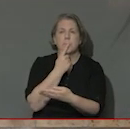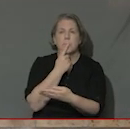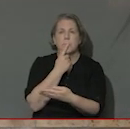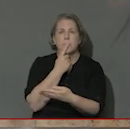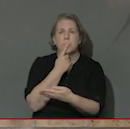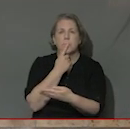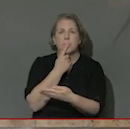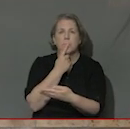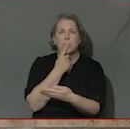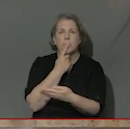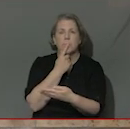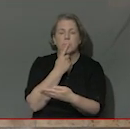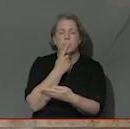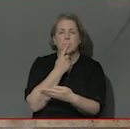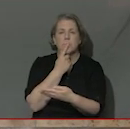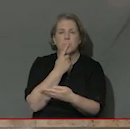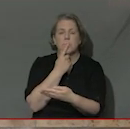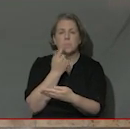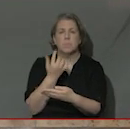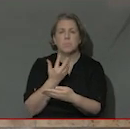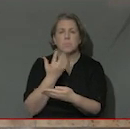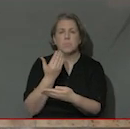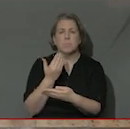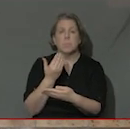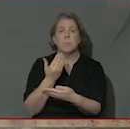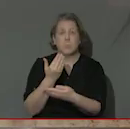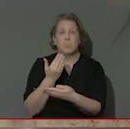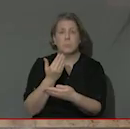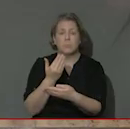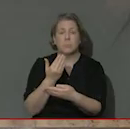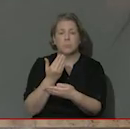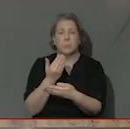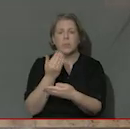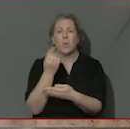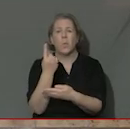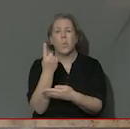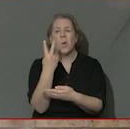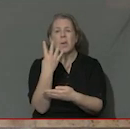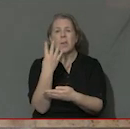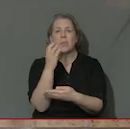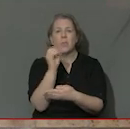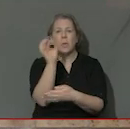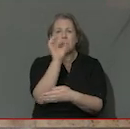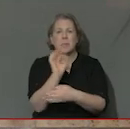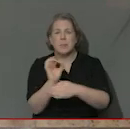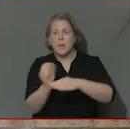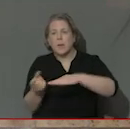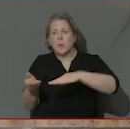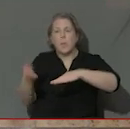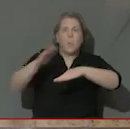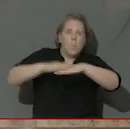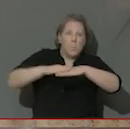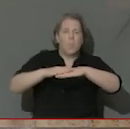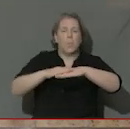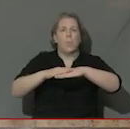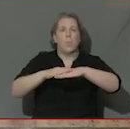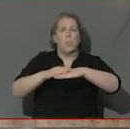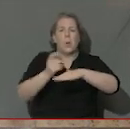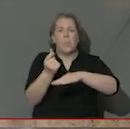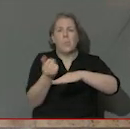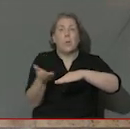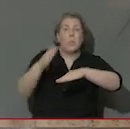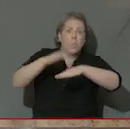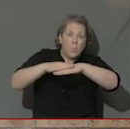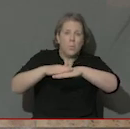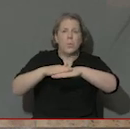you have a markup of 140%. So if your markup is